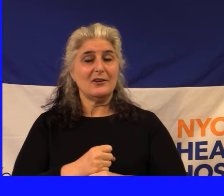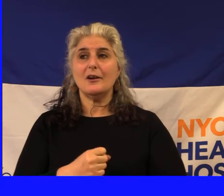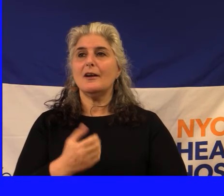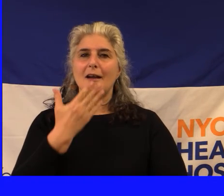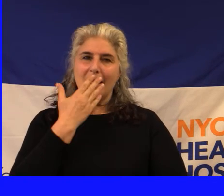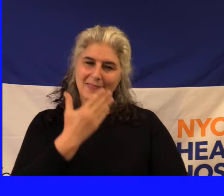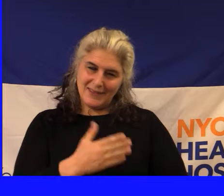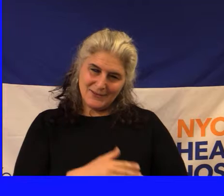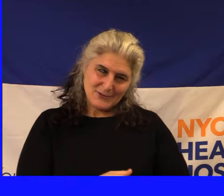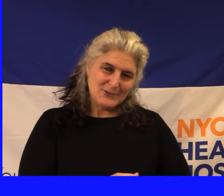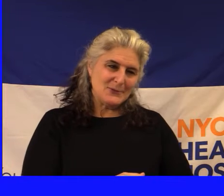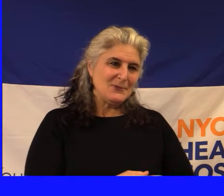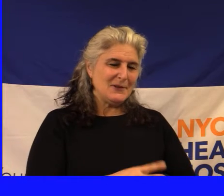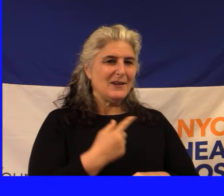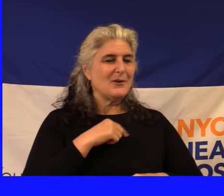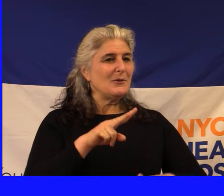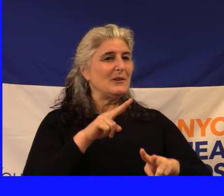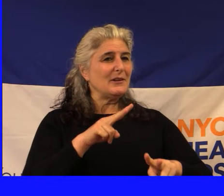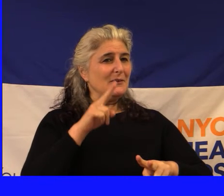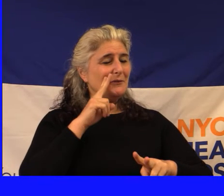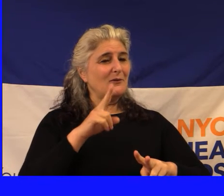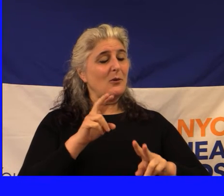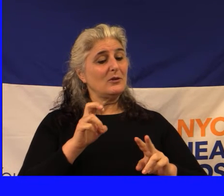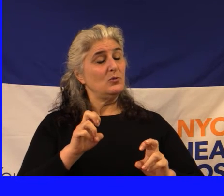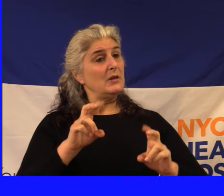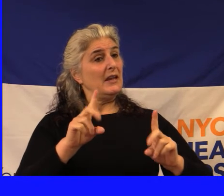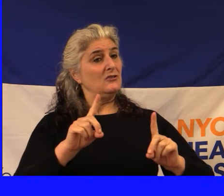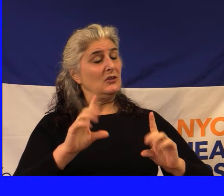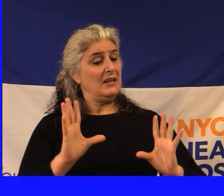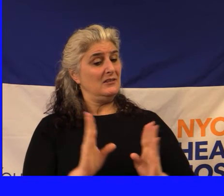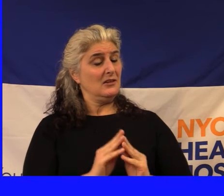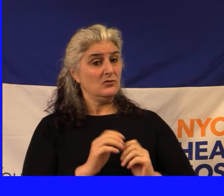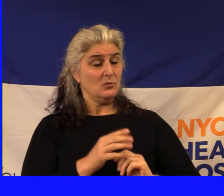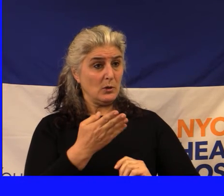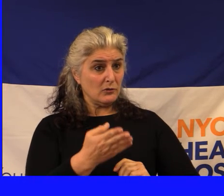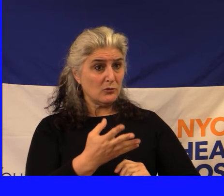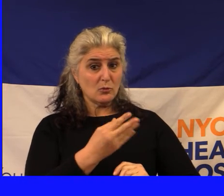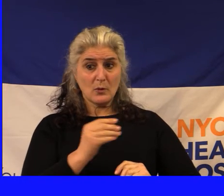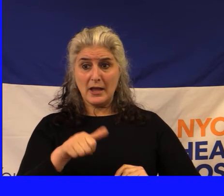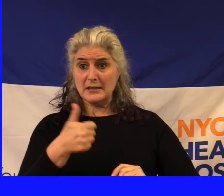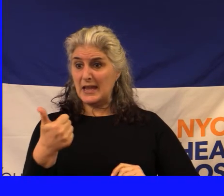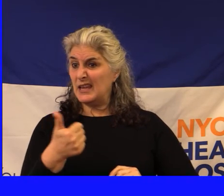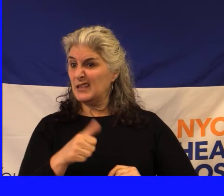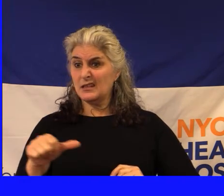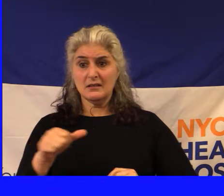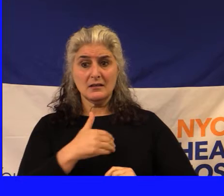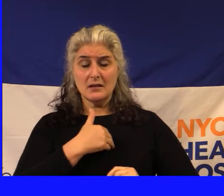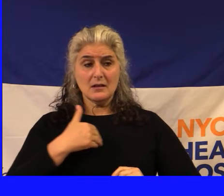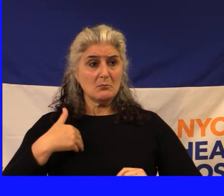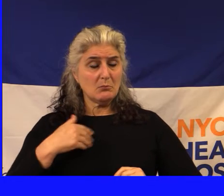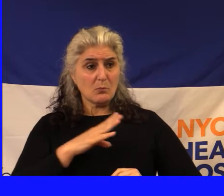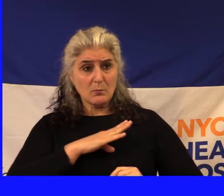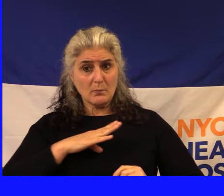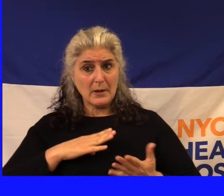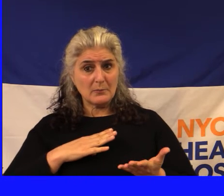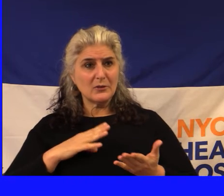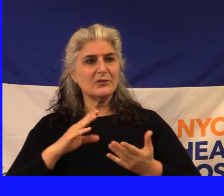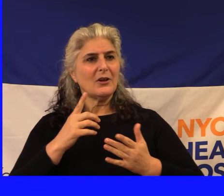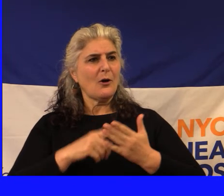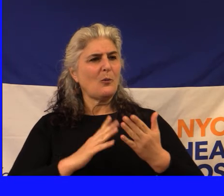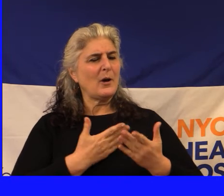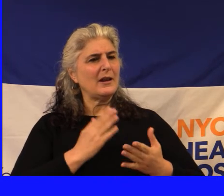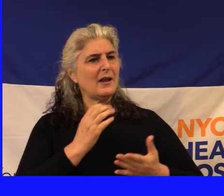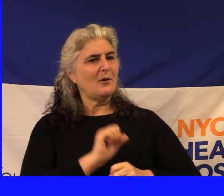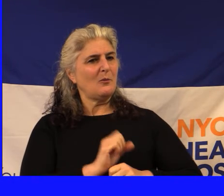it, and we look forward to an education session with you and any other board members who are interested in what the ACO is doing, how it relates,